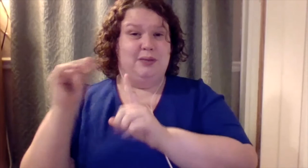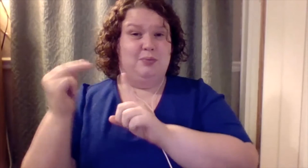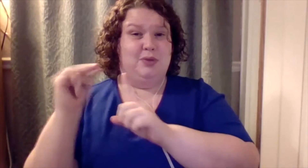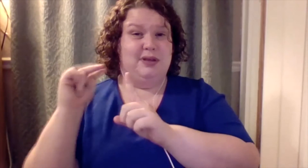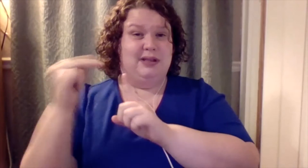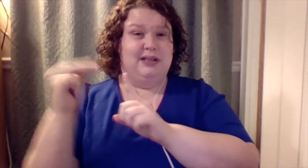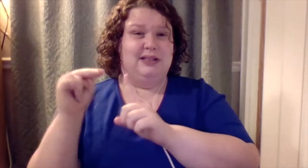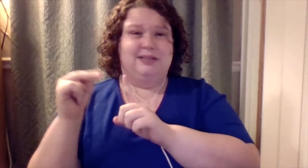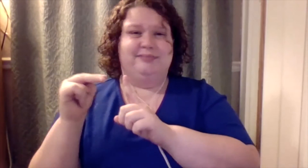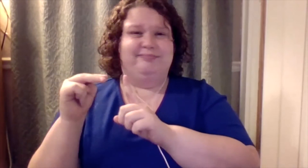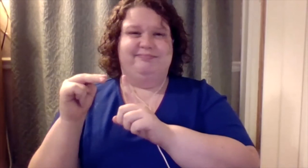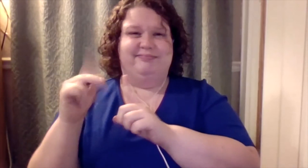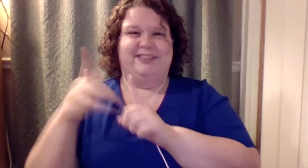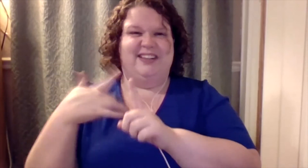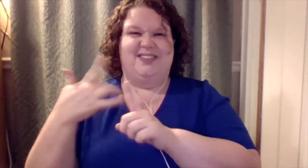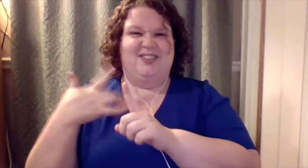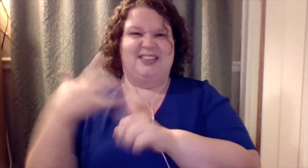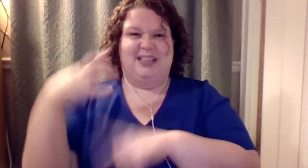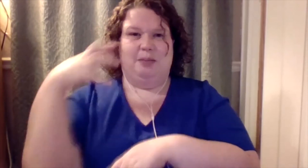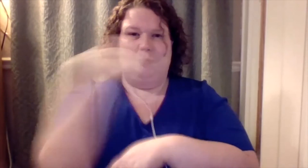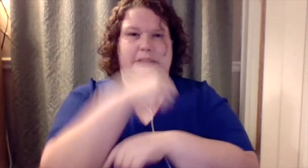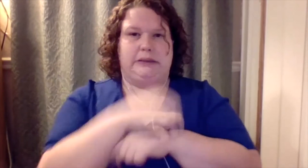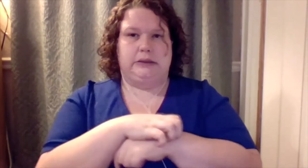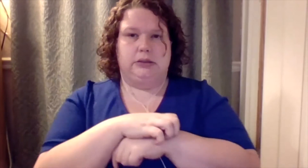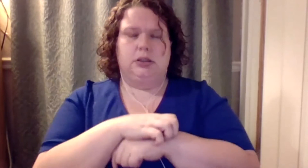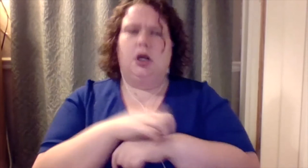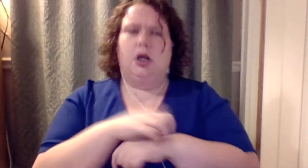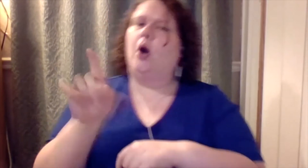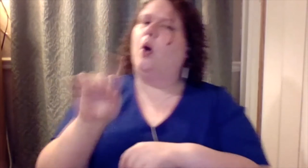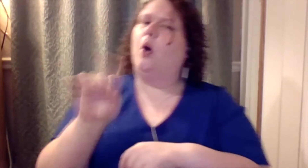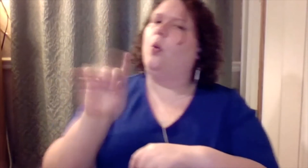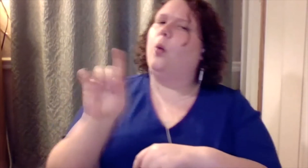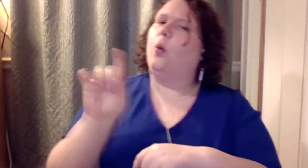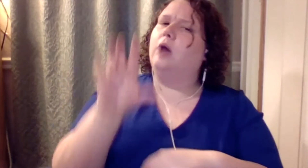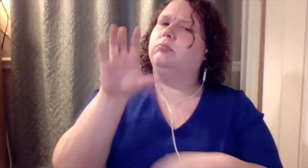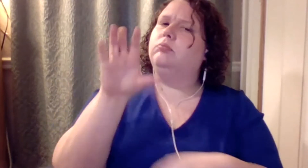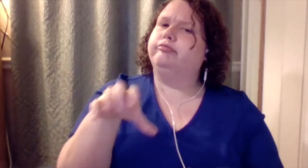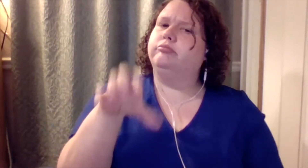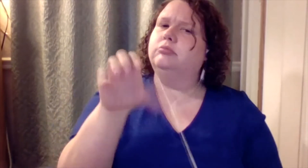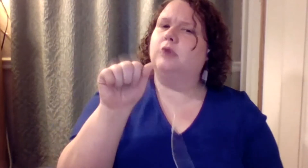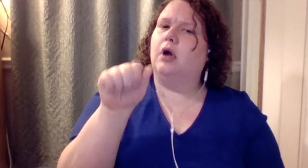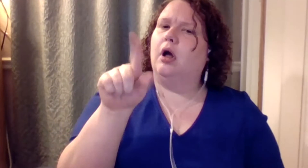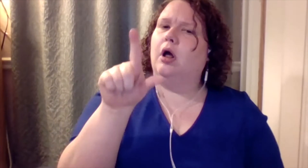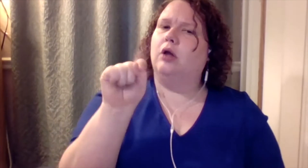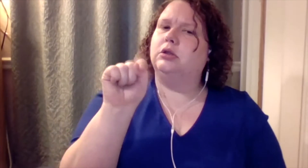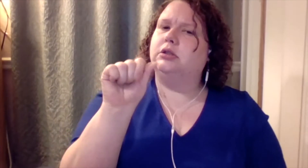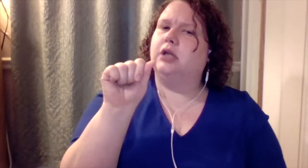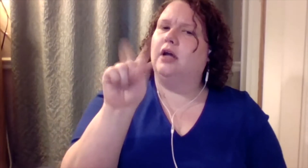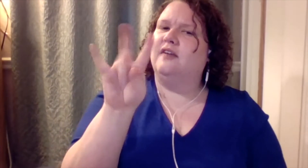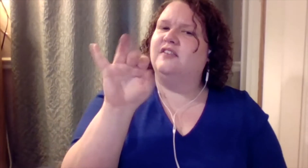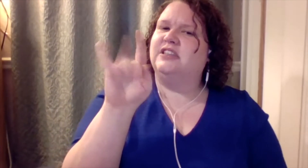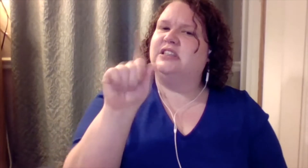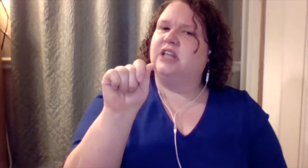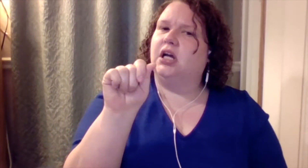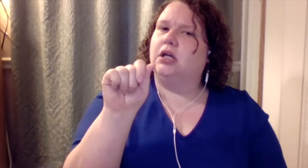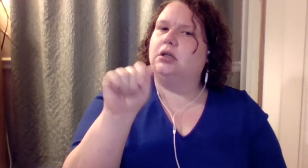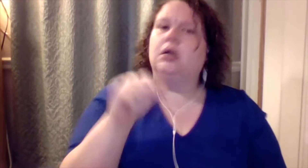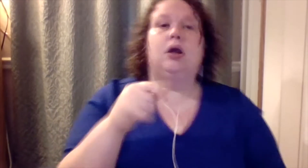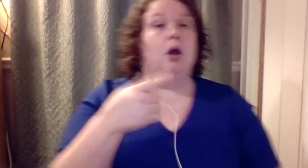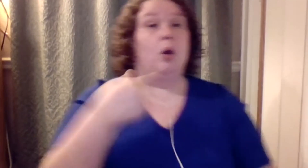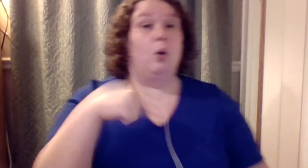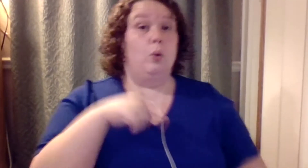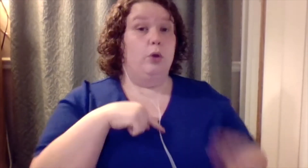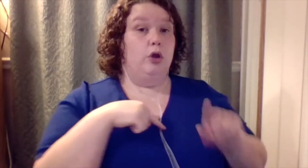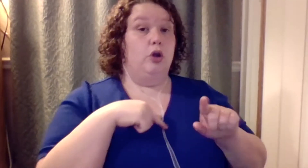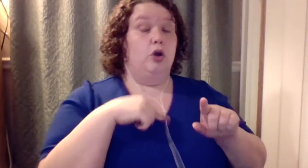on this. Whereabout are you located at Alta Vista? We are right down the street from University High School off